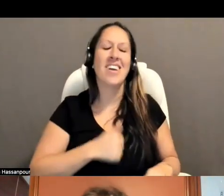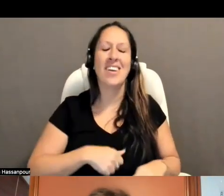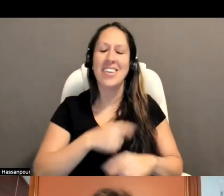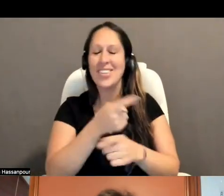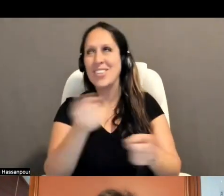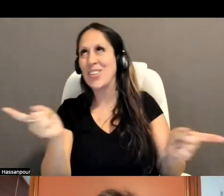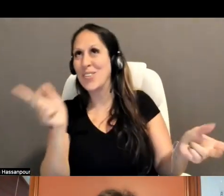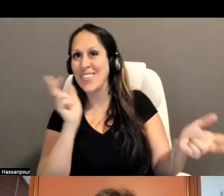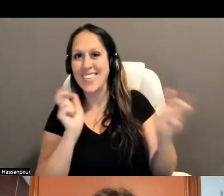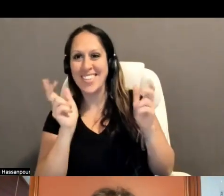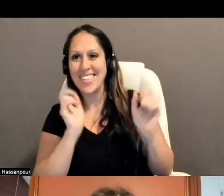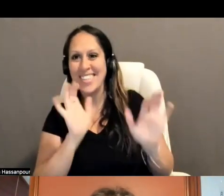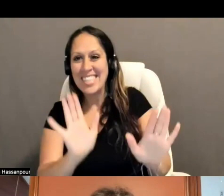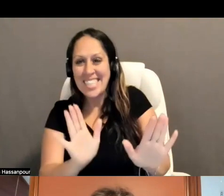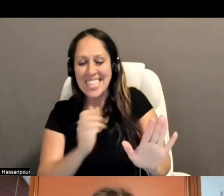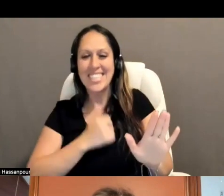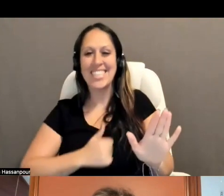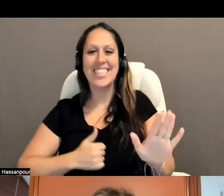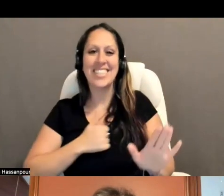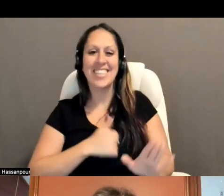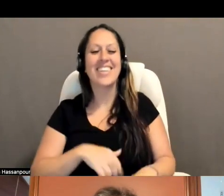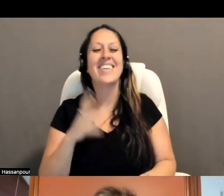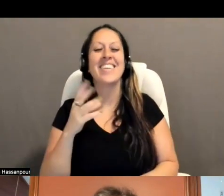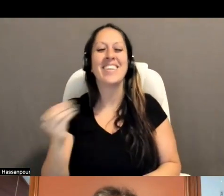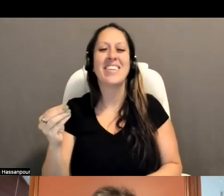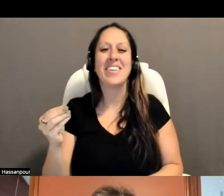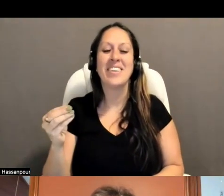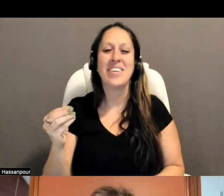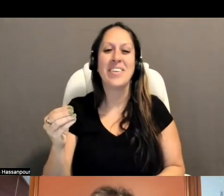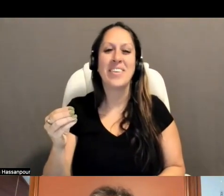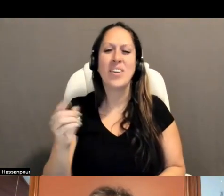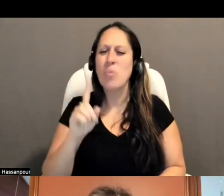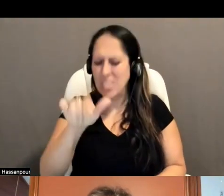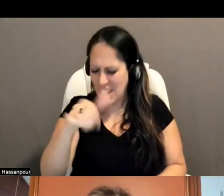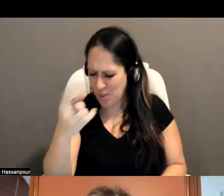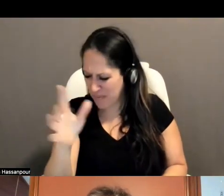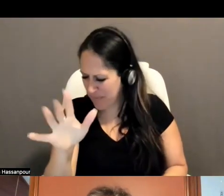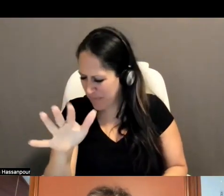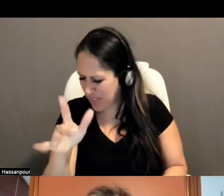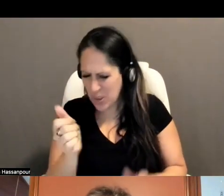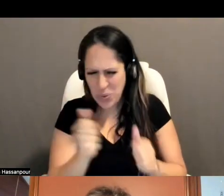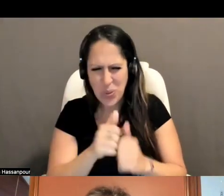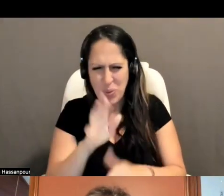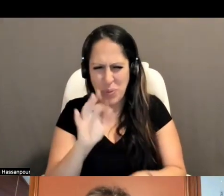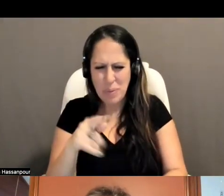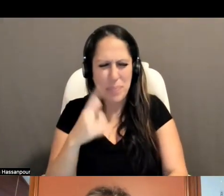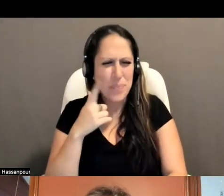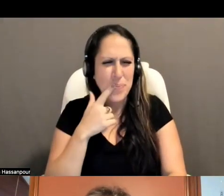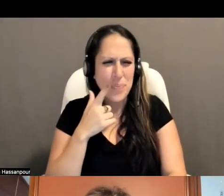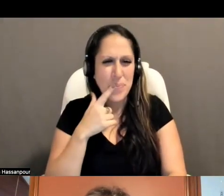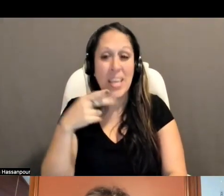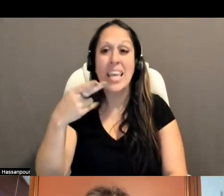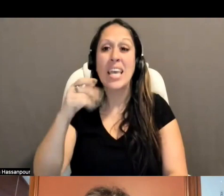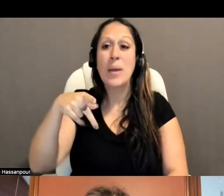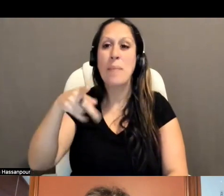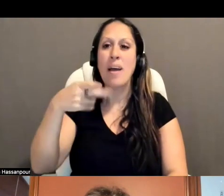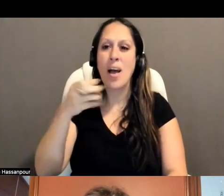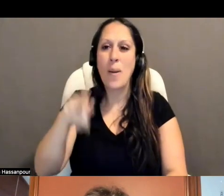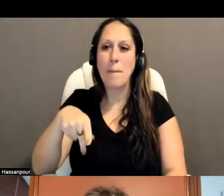are listening, and what's the other one that goes along with that? Hip hop.